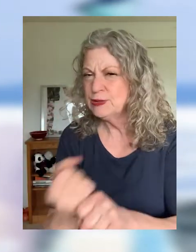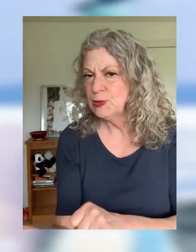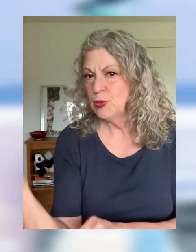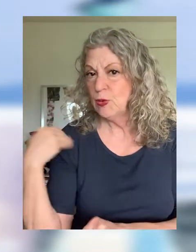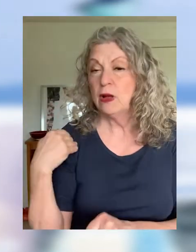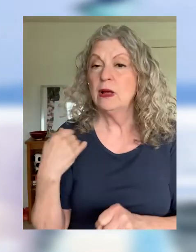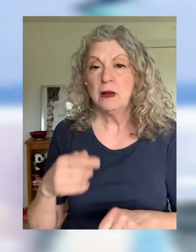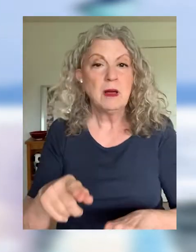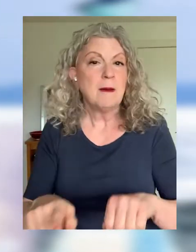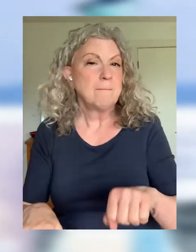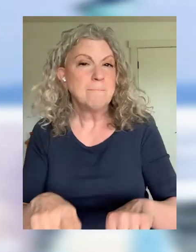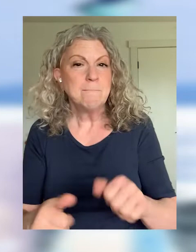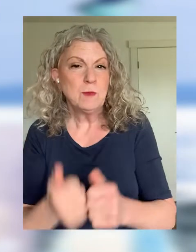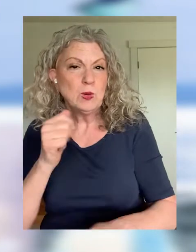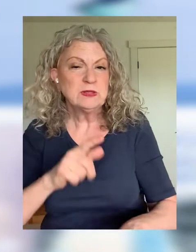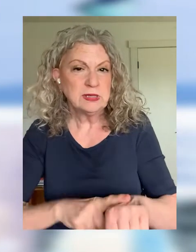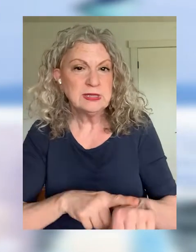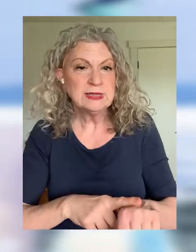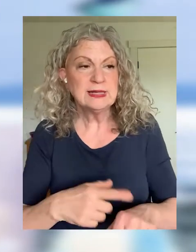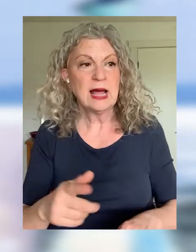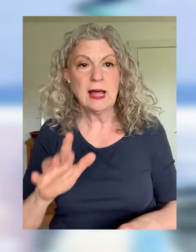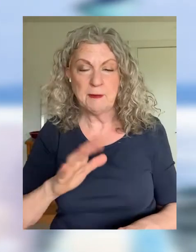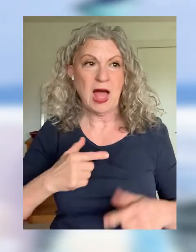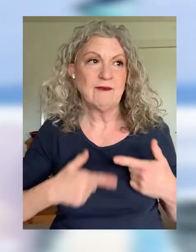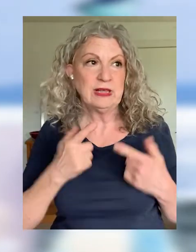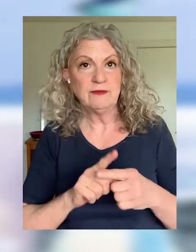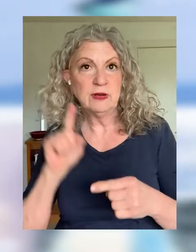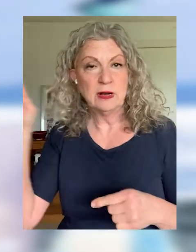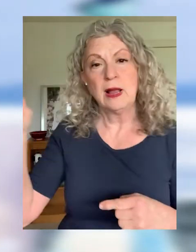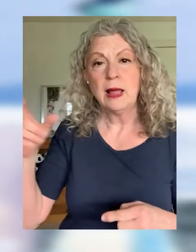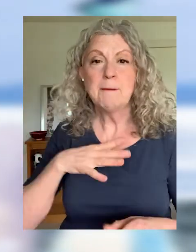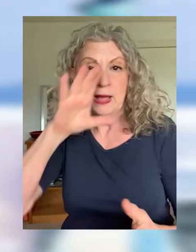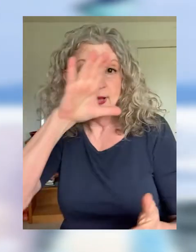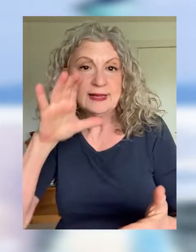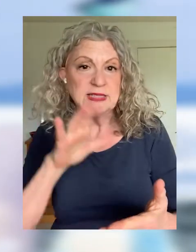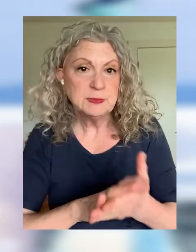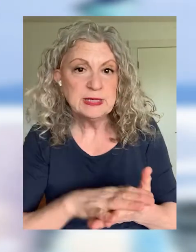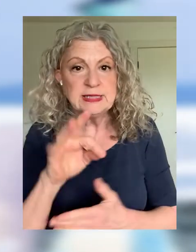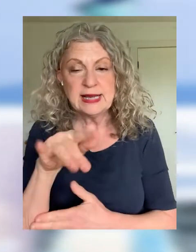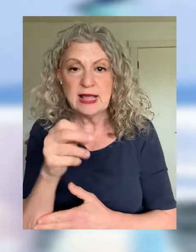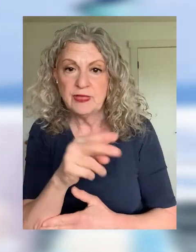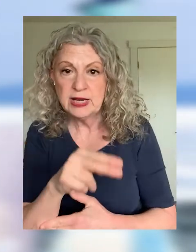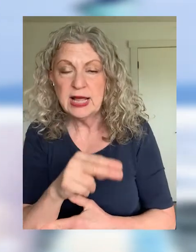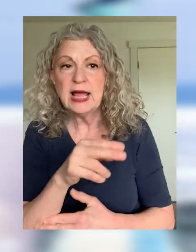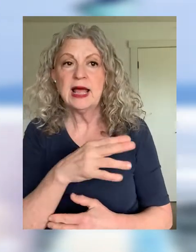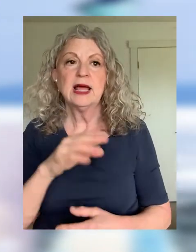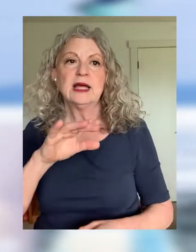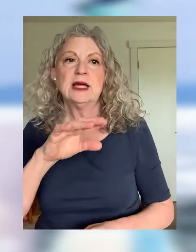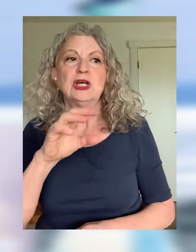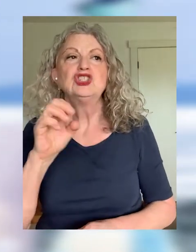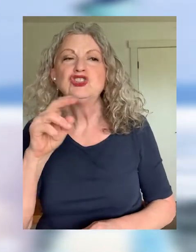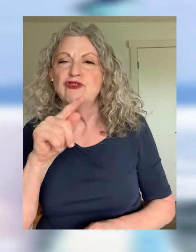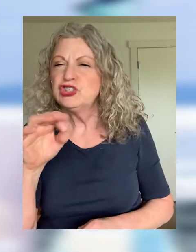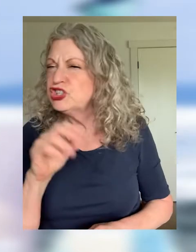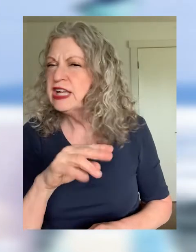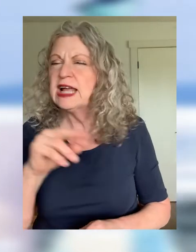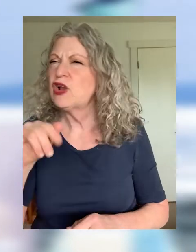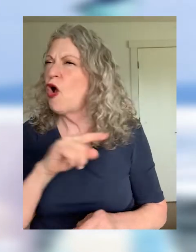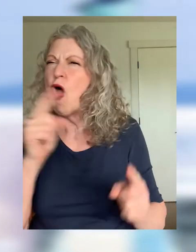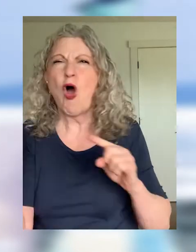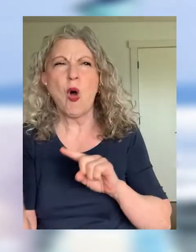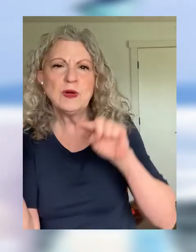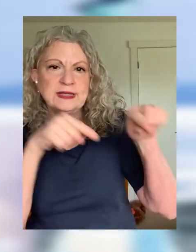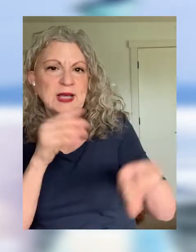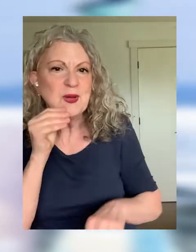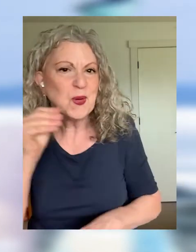elsewhere in this country for most of my dad's years on staff at Trinity, my husband Nathan and I and our children, Finn and Virginia, always came home